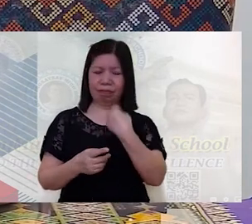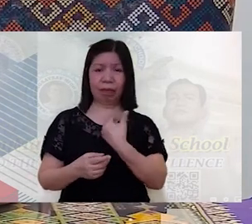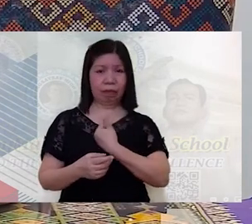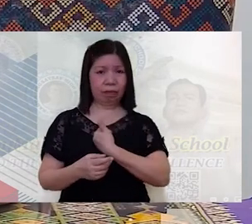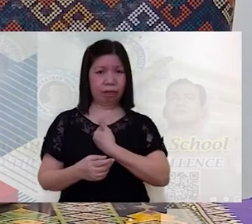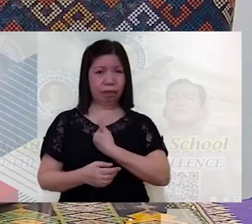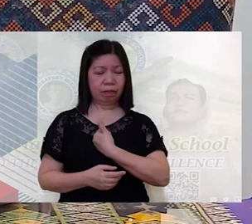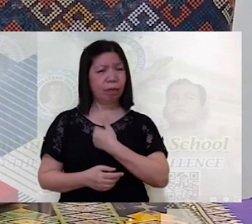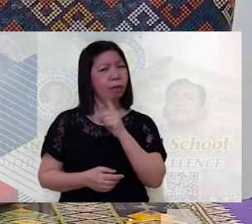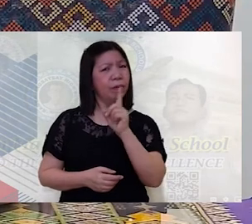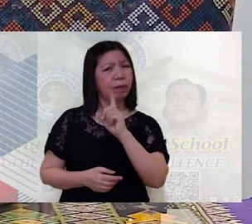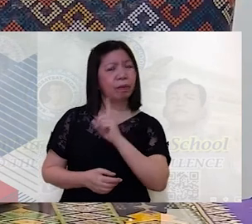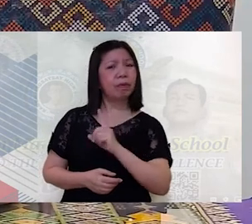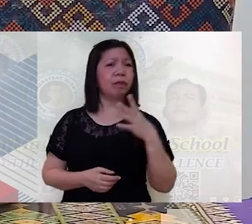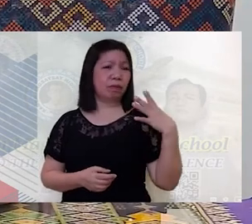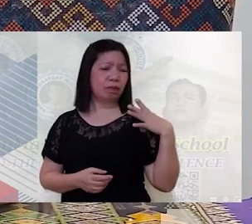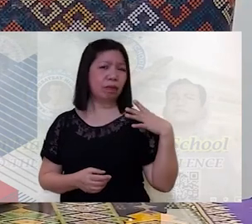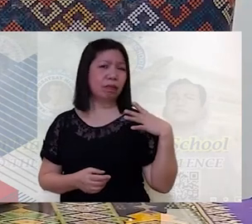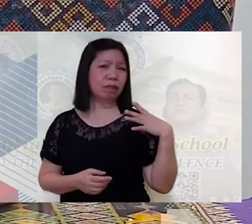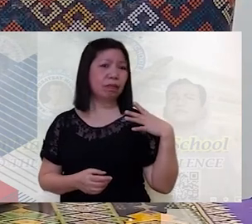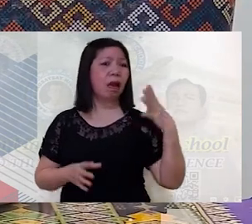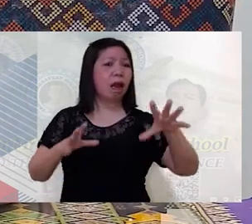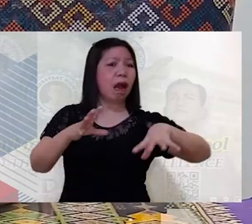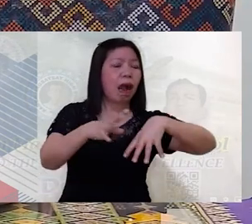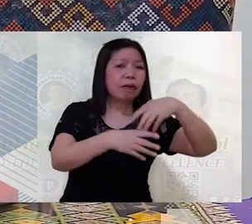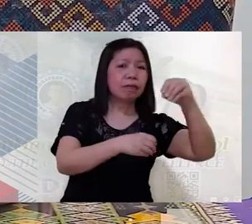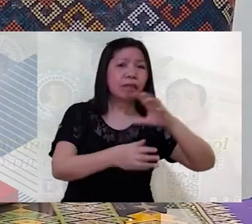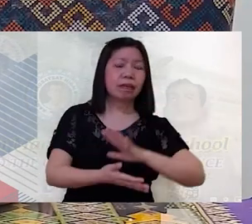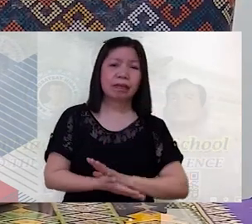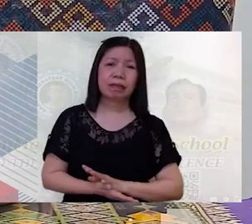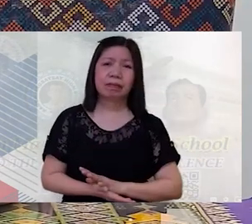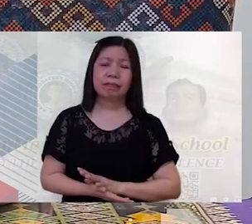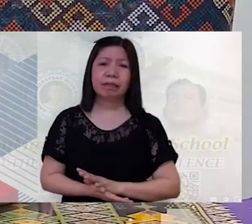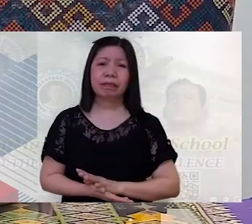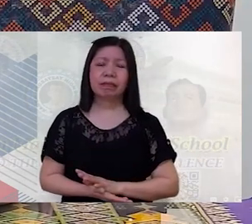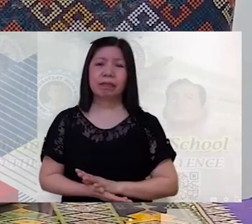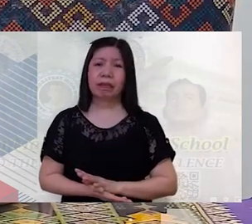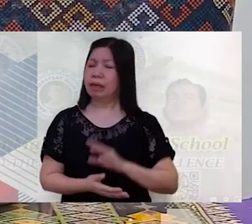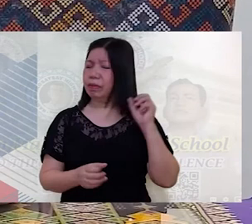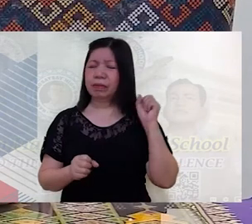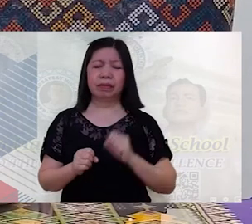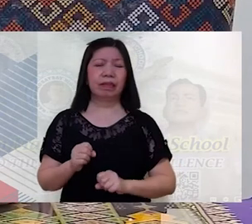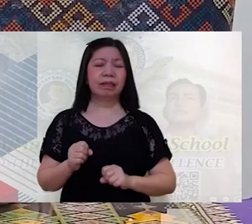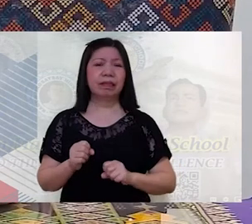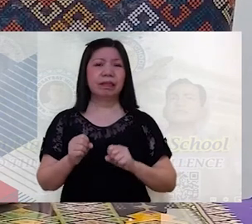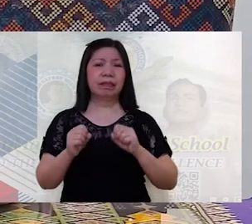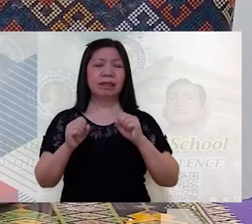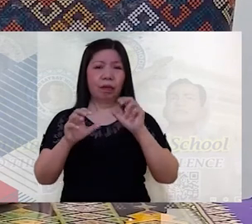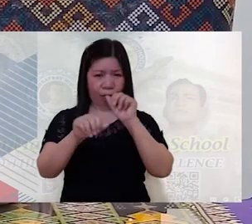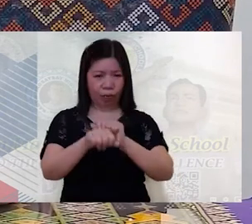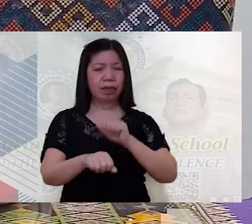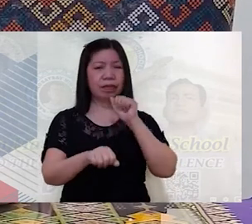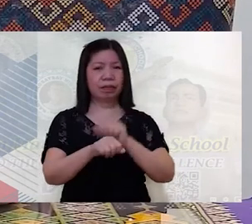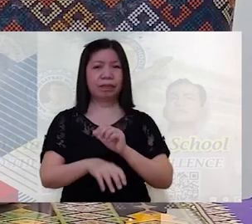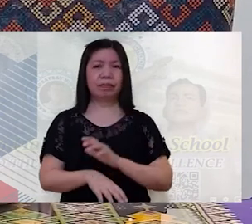yourself, what awaits you in the world outside? You can either